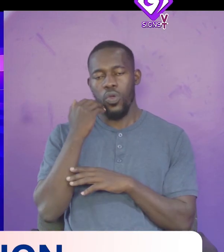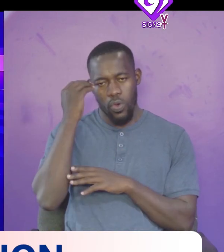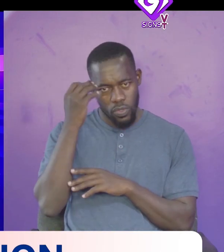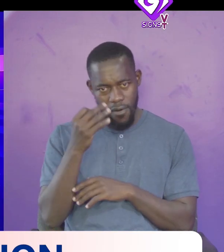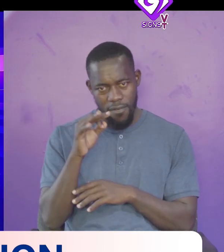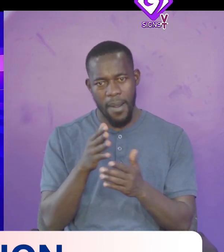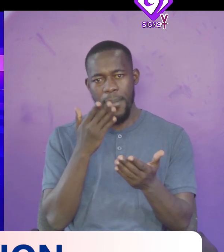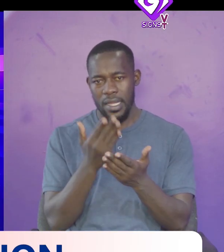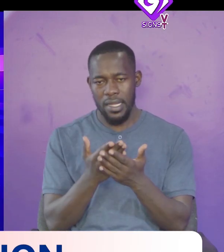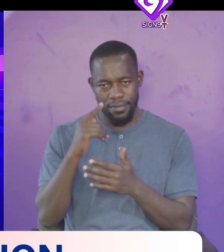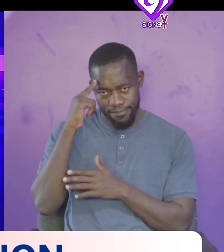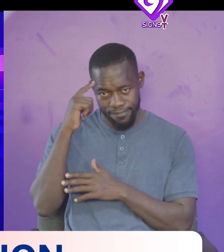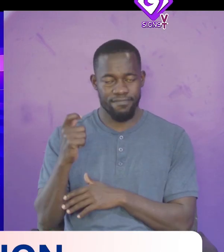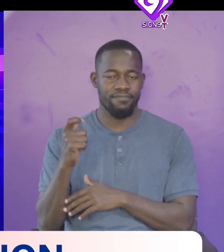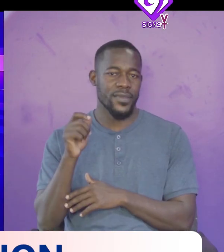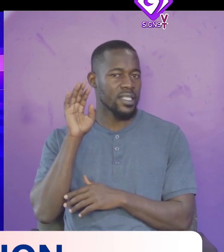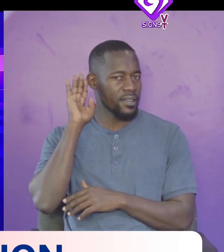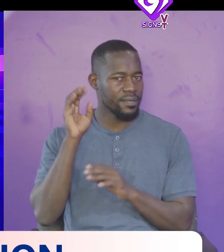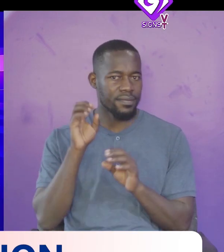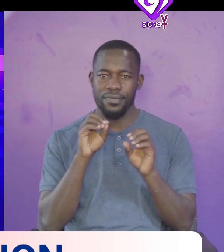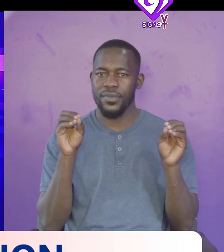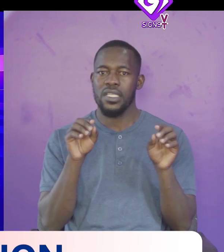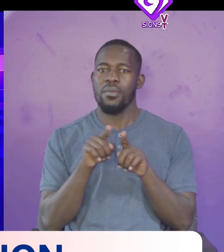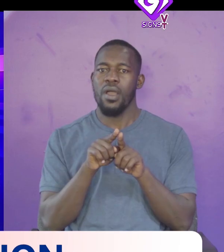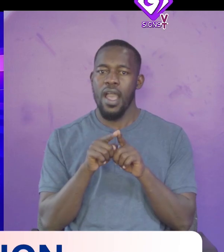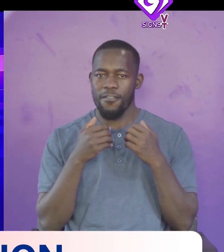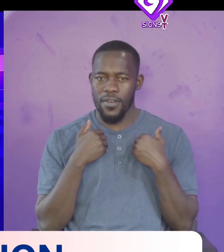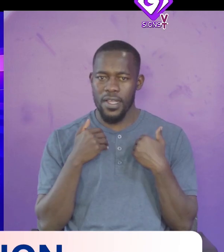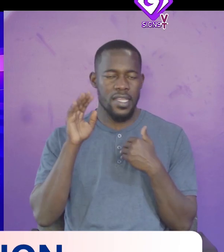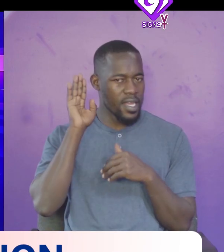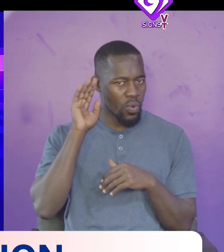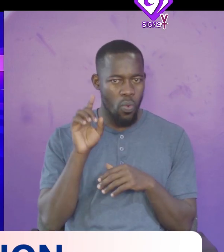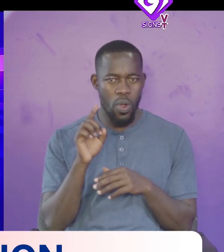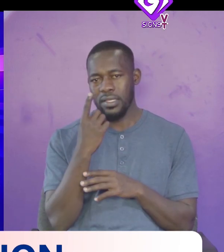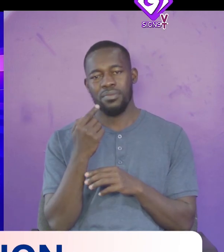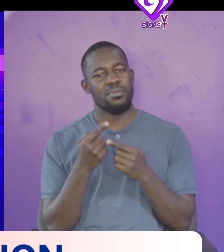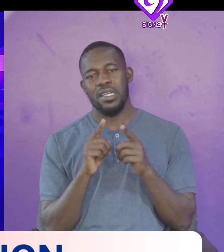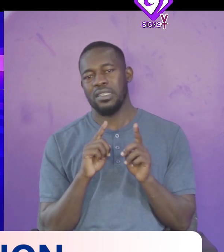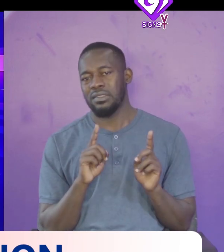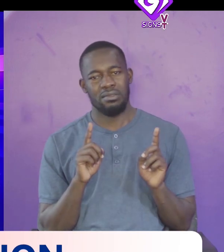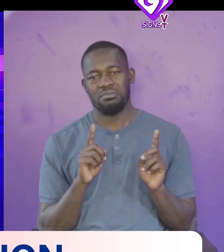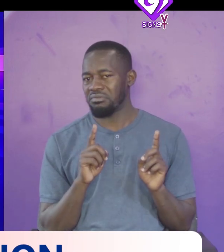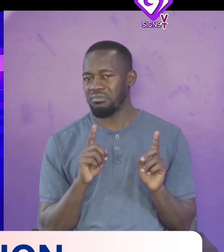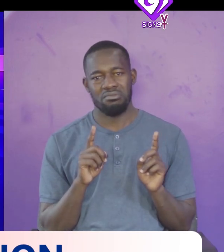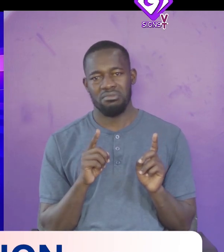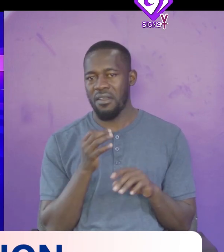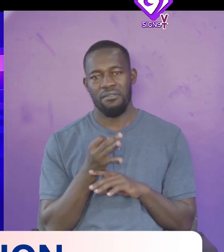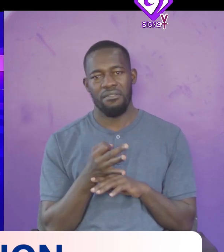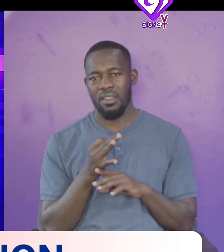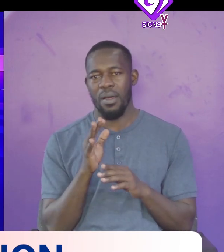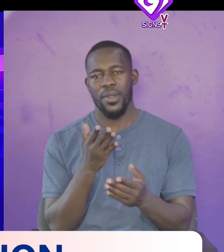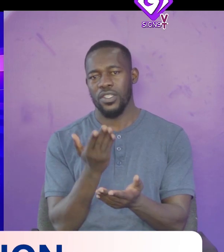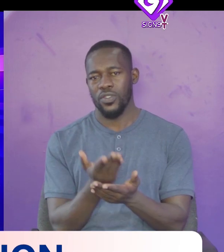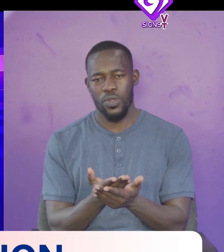us on this matter. We had a hearing once, but we had a faulty application. So we